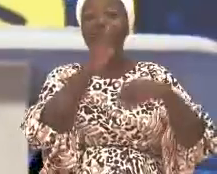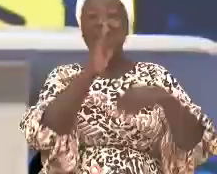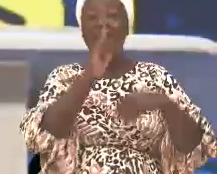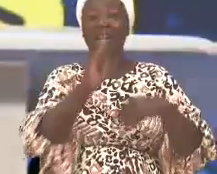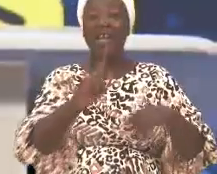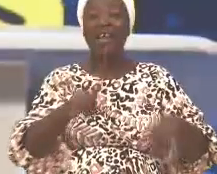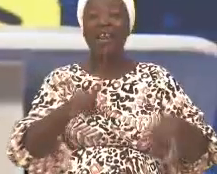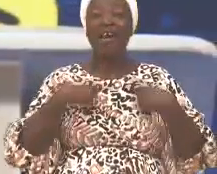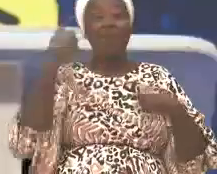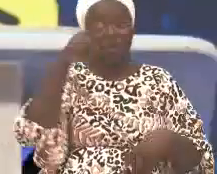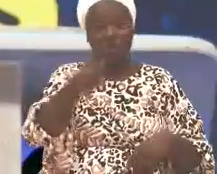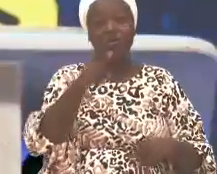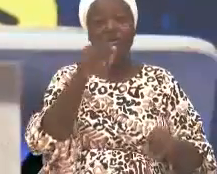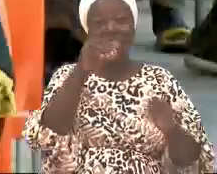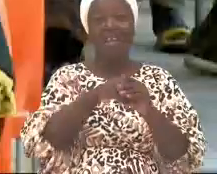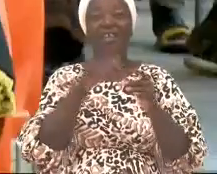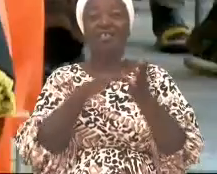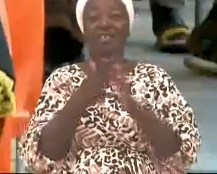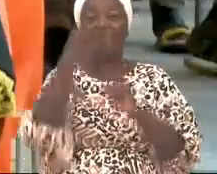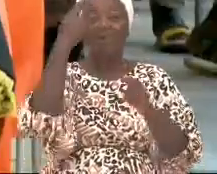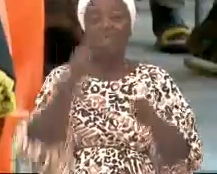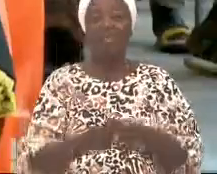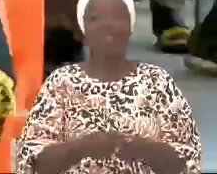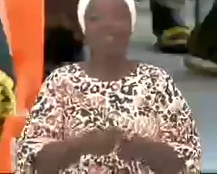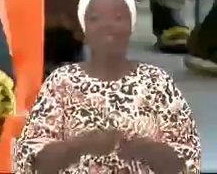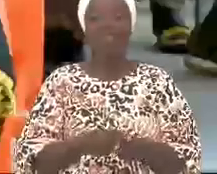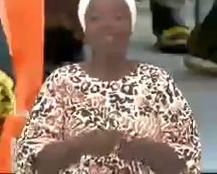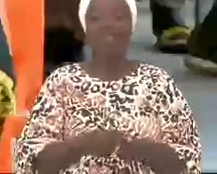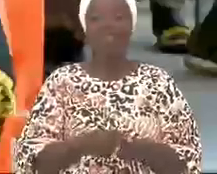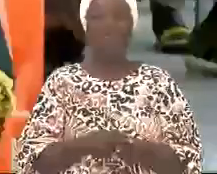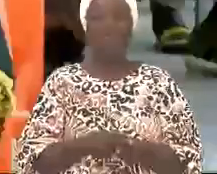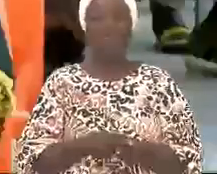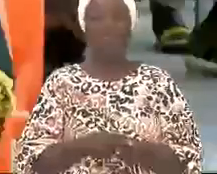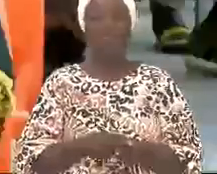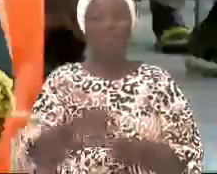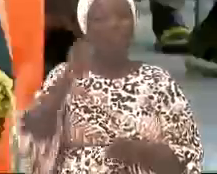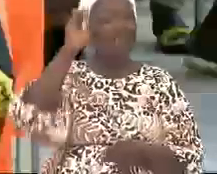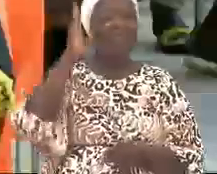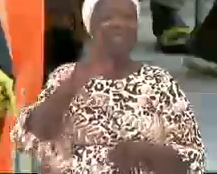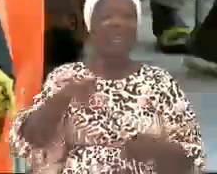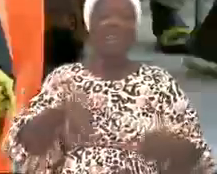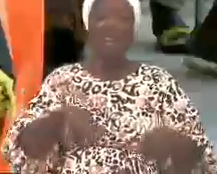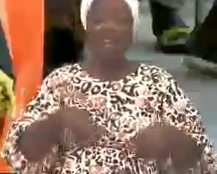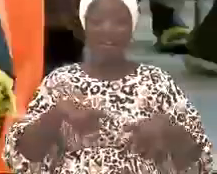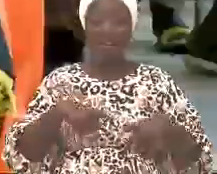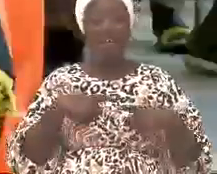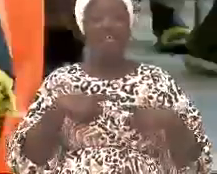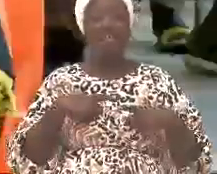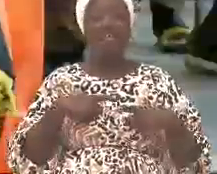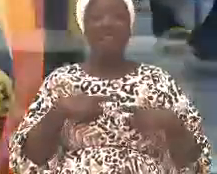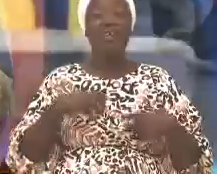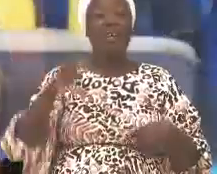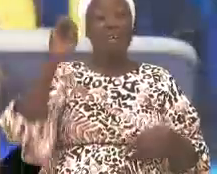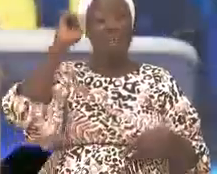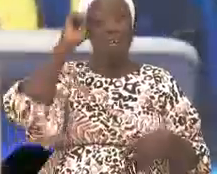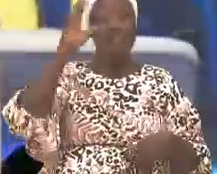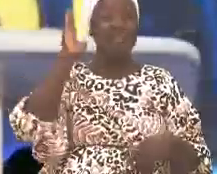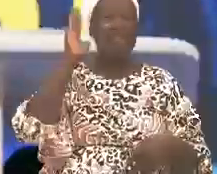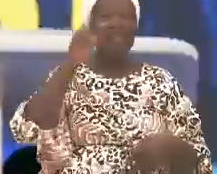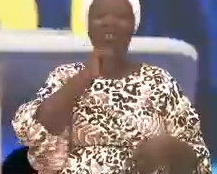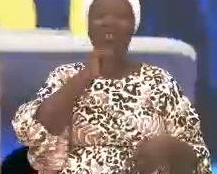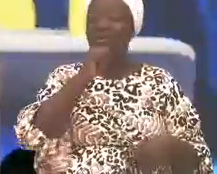you in Jesus' name. He shall live, he shall not